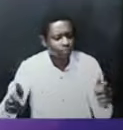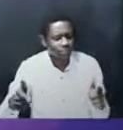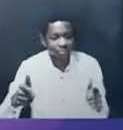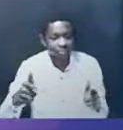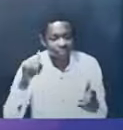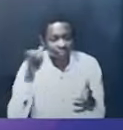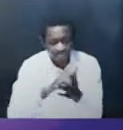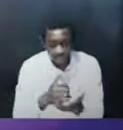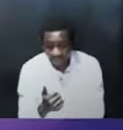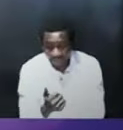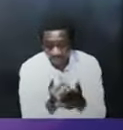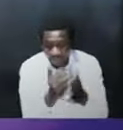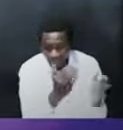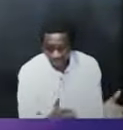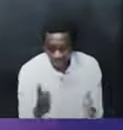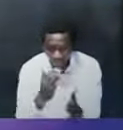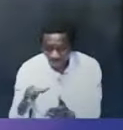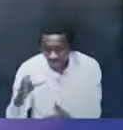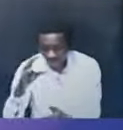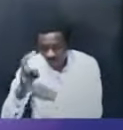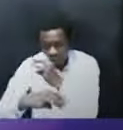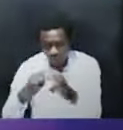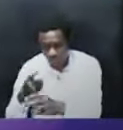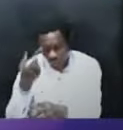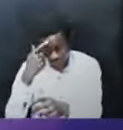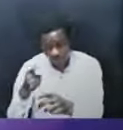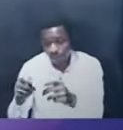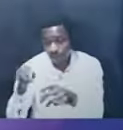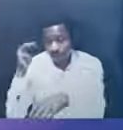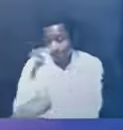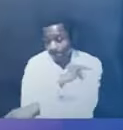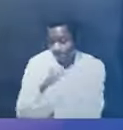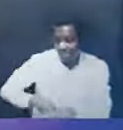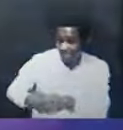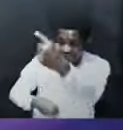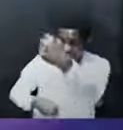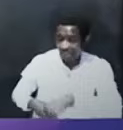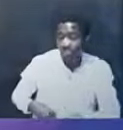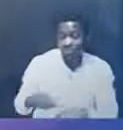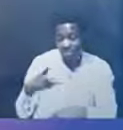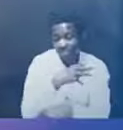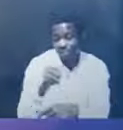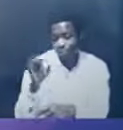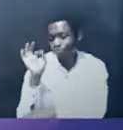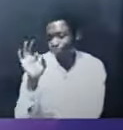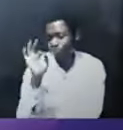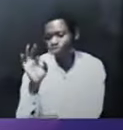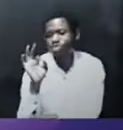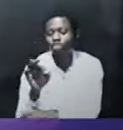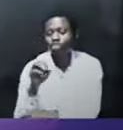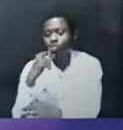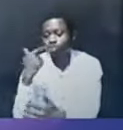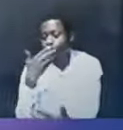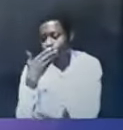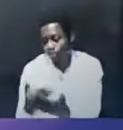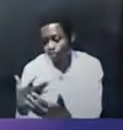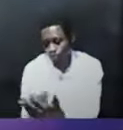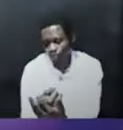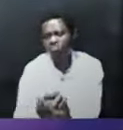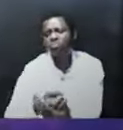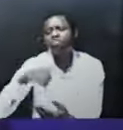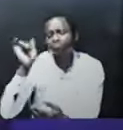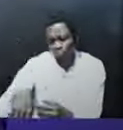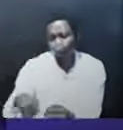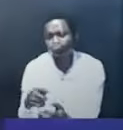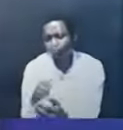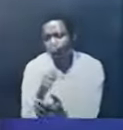for the coming of the Messiah and the preaching of the gospel. He was right. James Herbert King asembi okan ye enokre pa se yuda